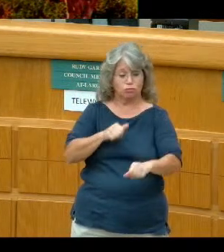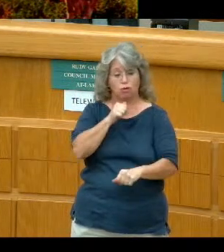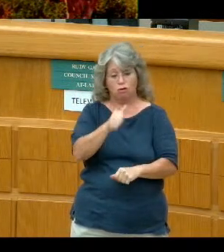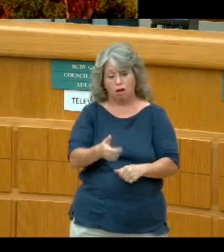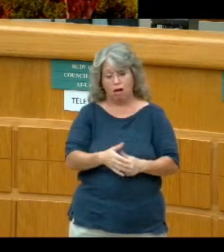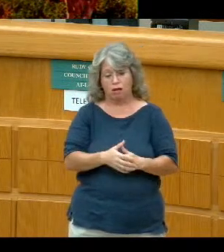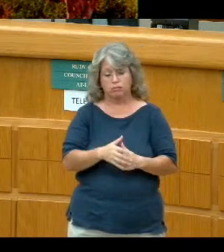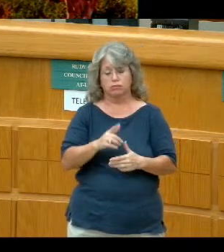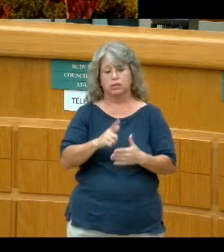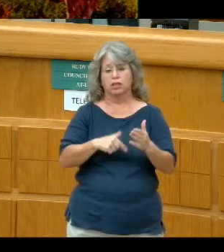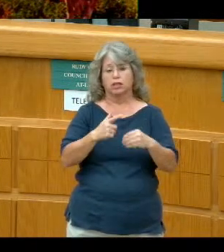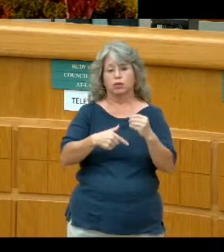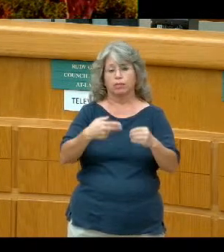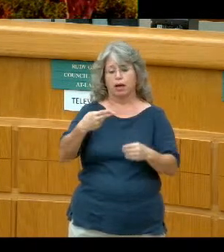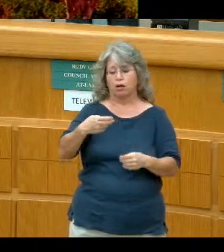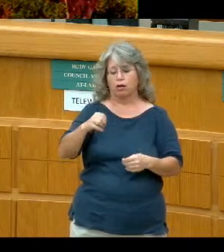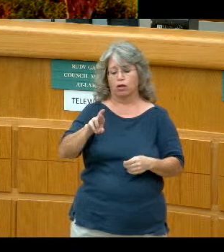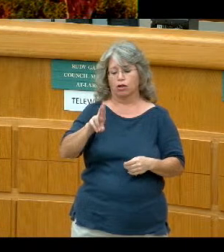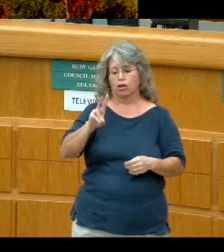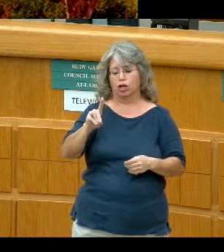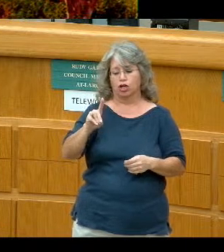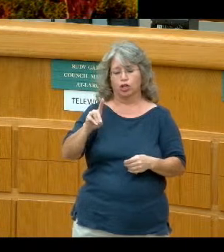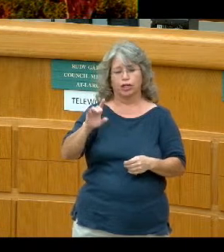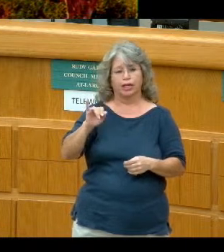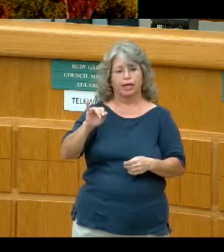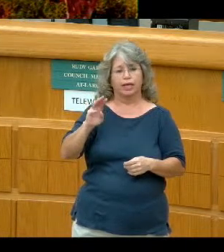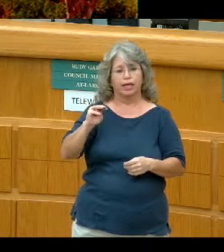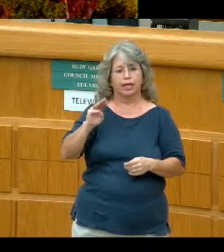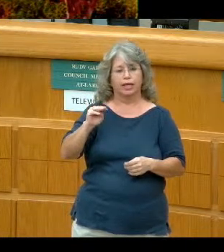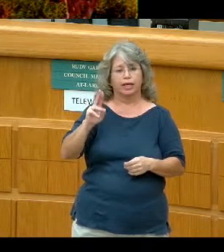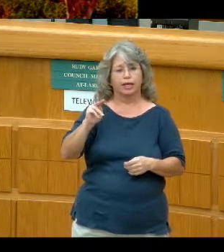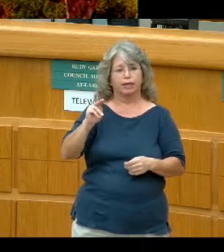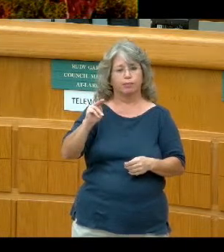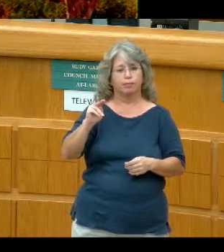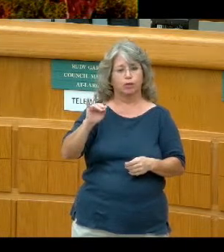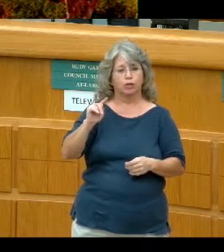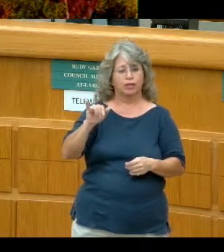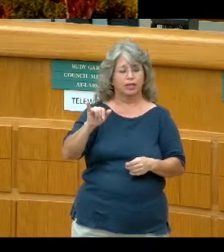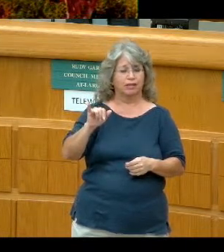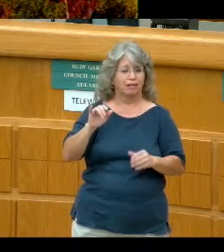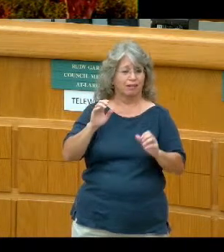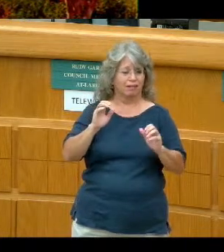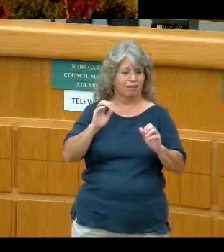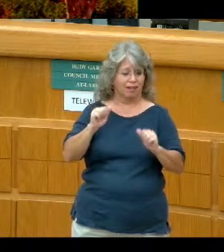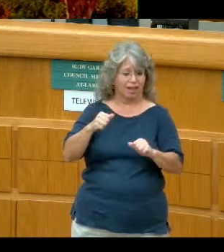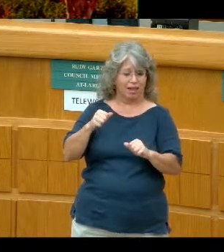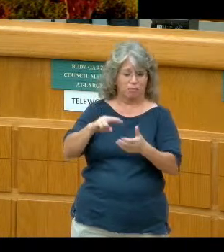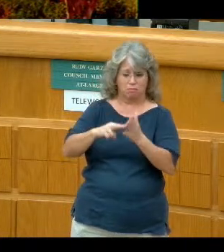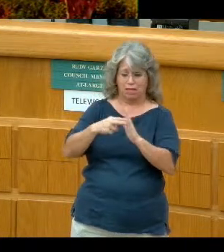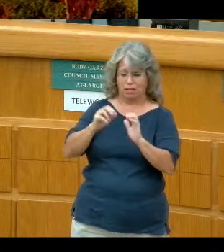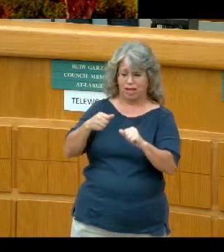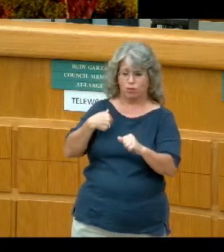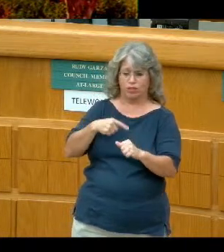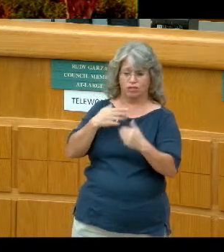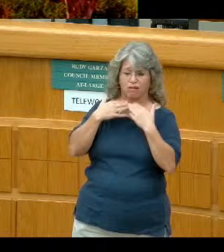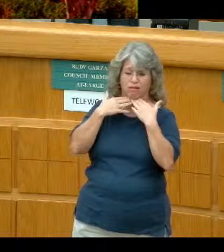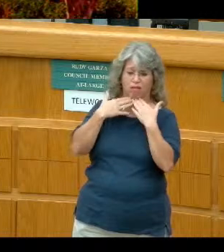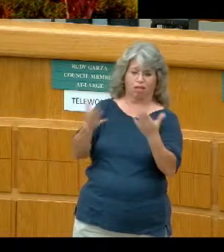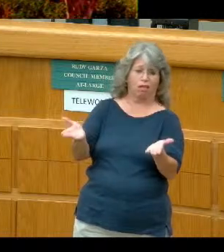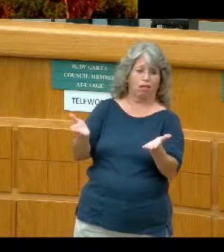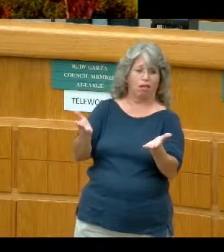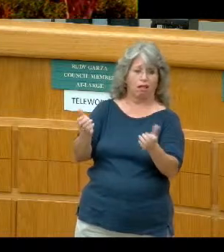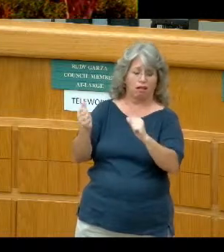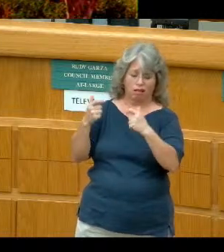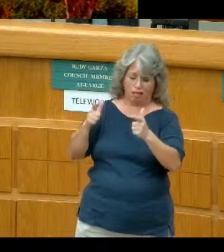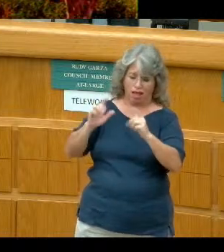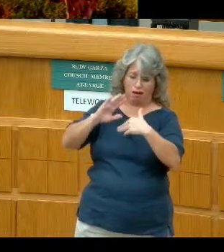just say forget it and let it go and just eventually we'll all be immune? Or, you